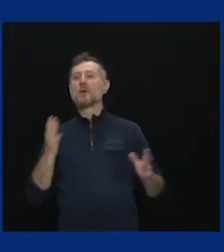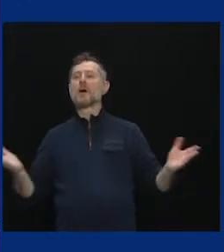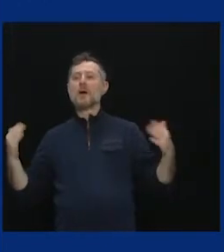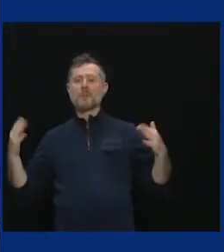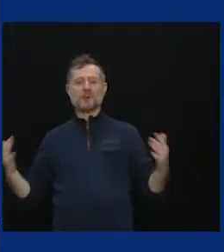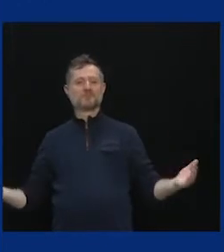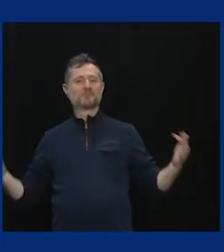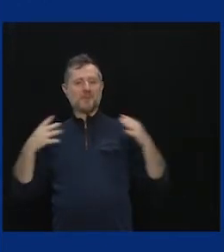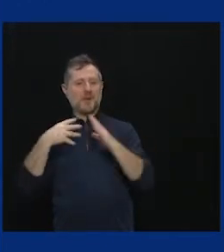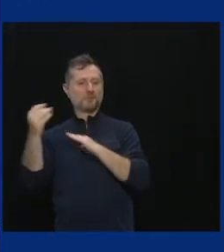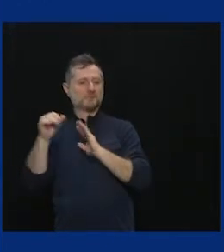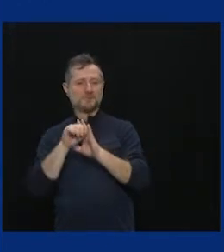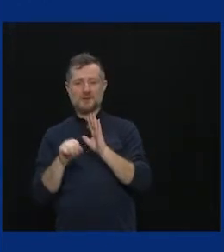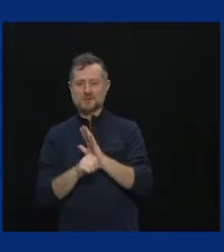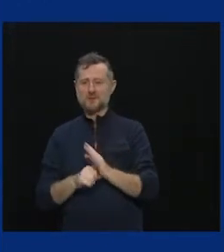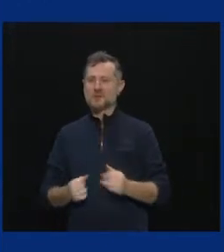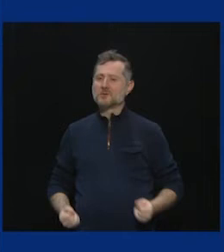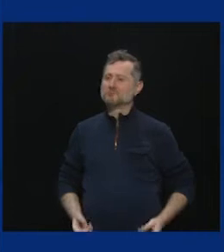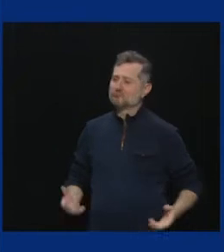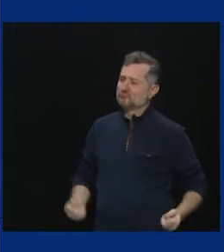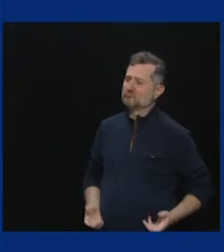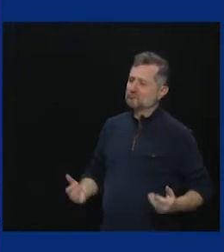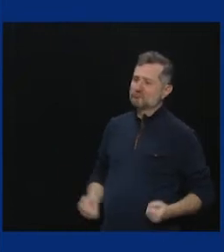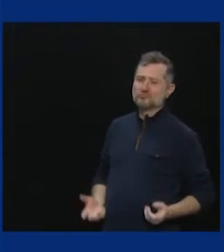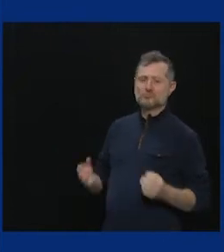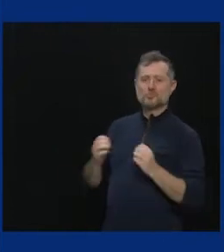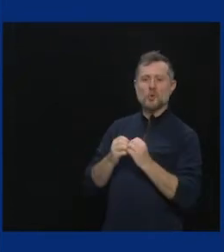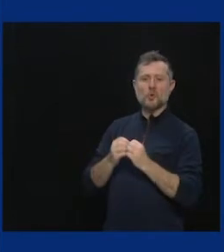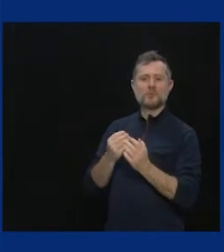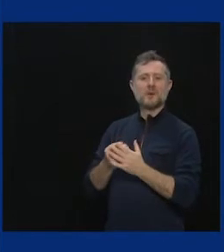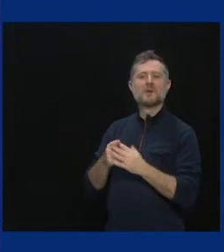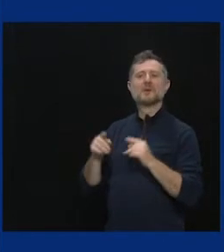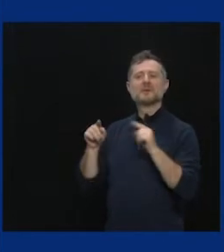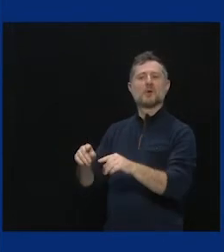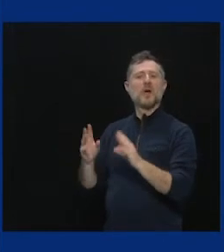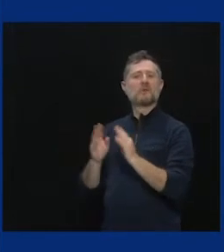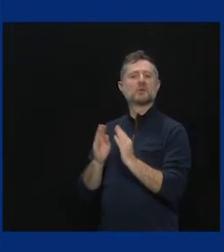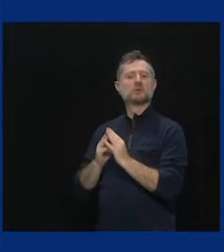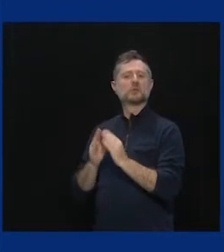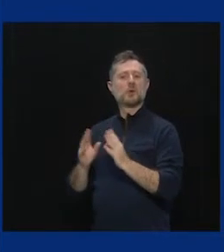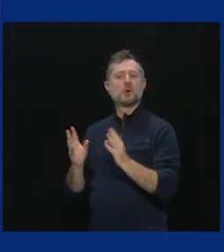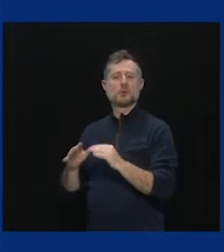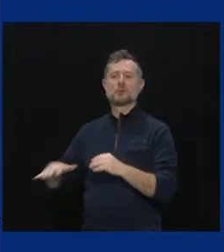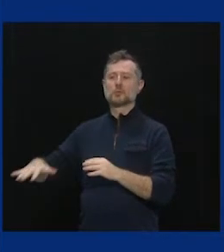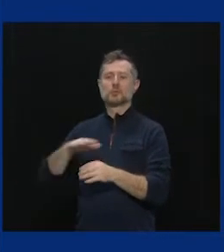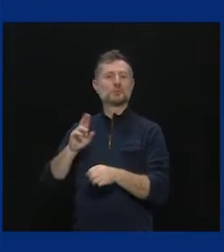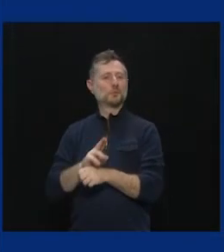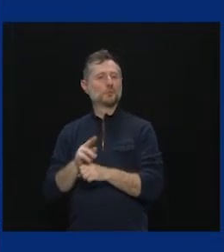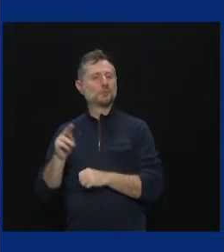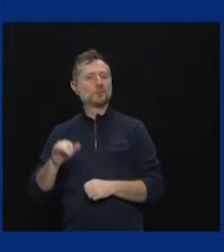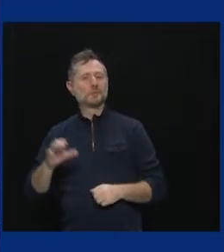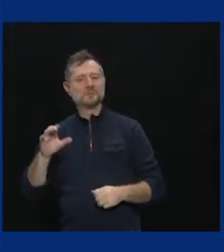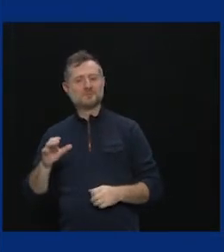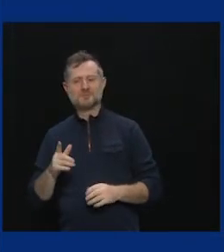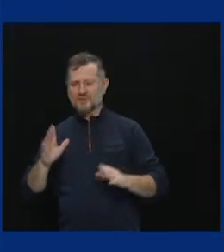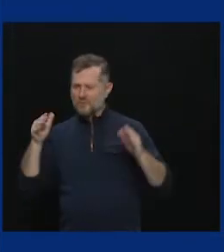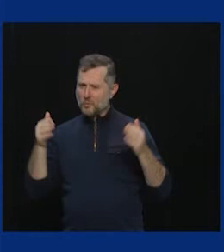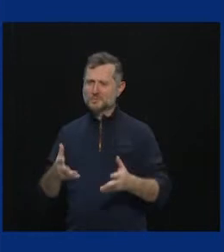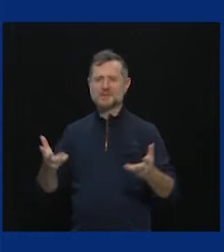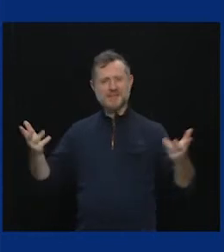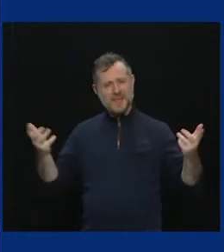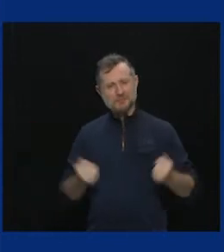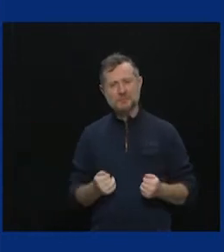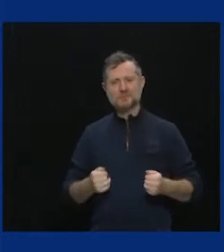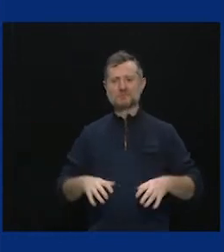wait to spend here in the city of New York or all across the great convention centers in New York. So let's focus on getting the conventions booked